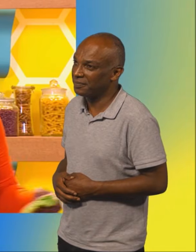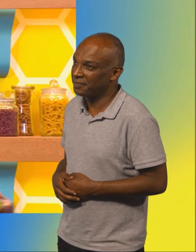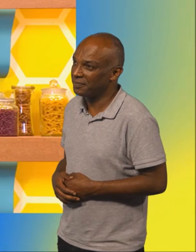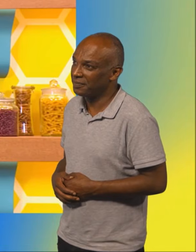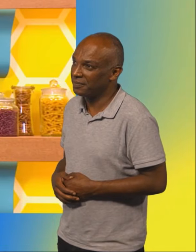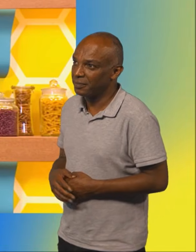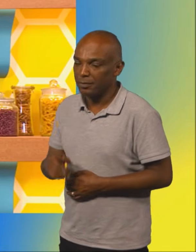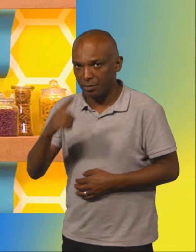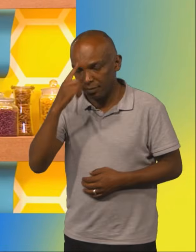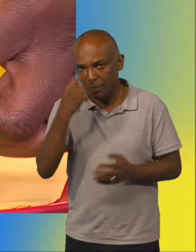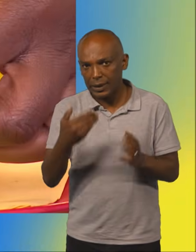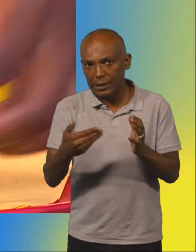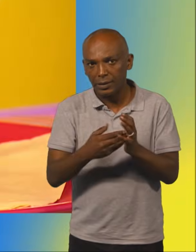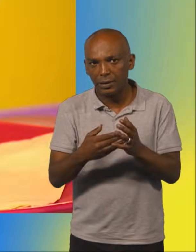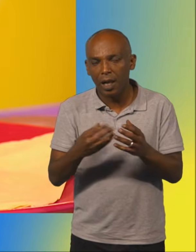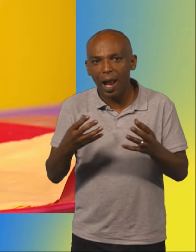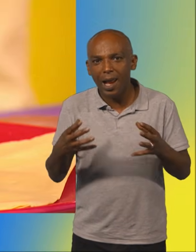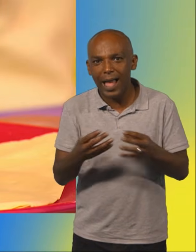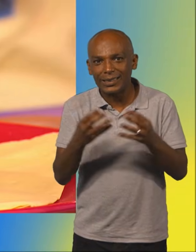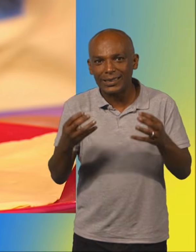Then add a piece of lettuce